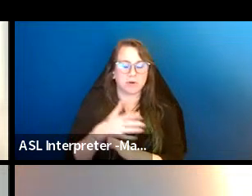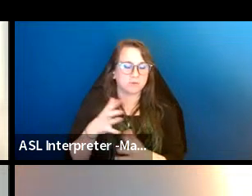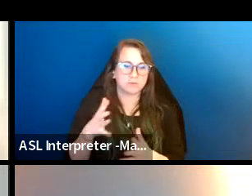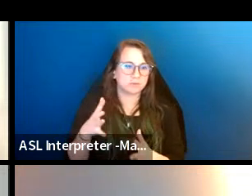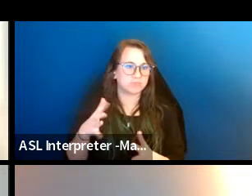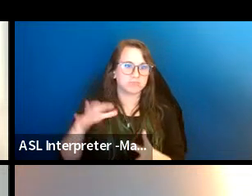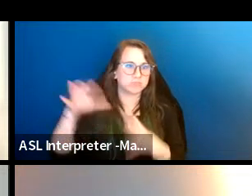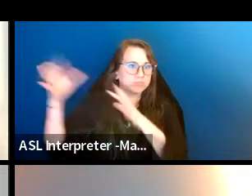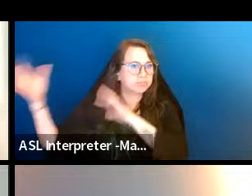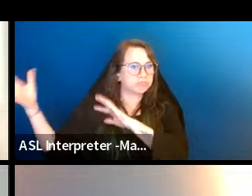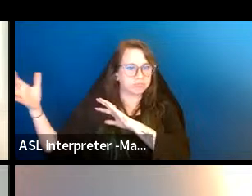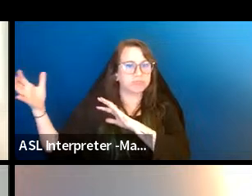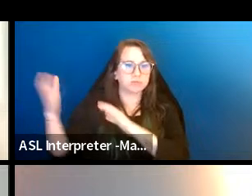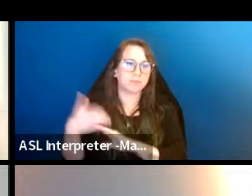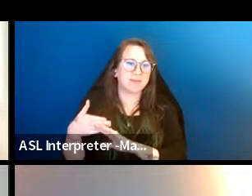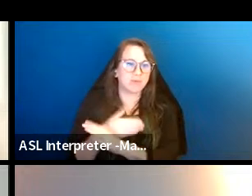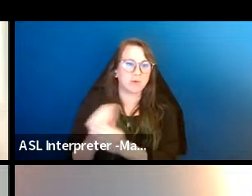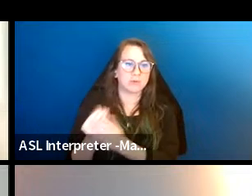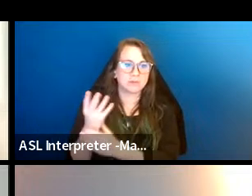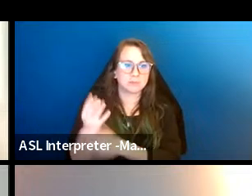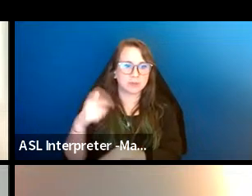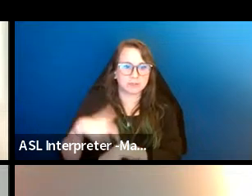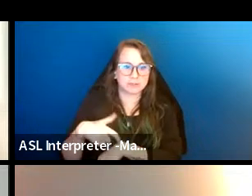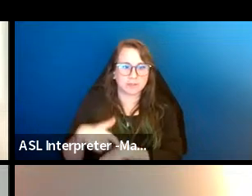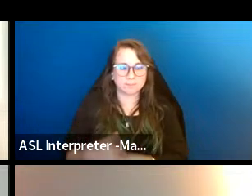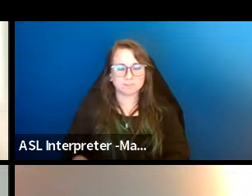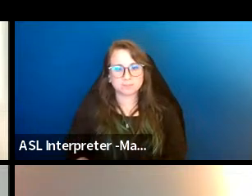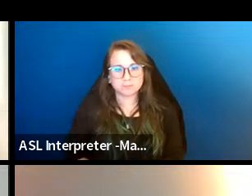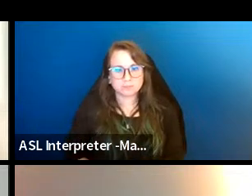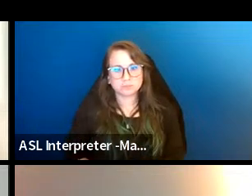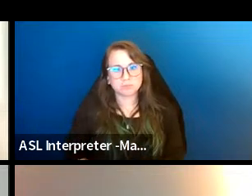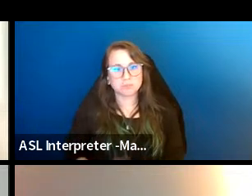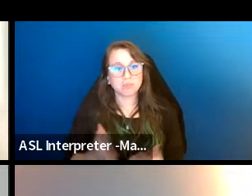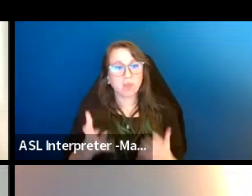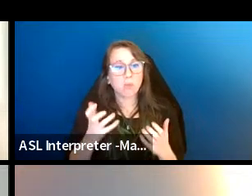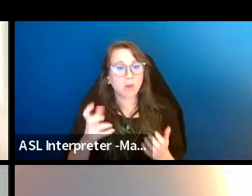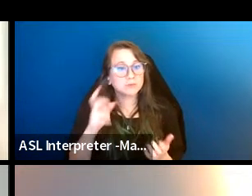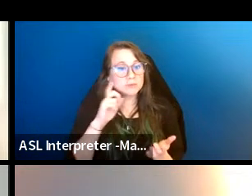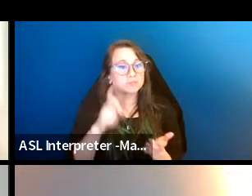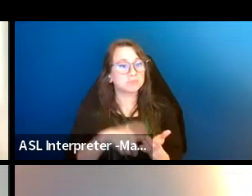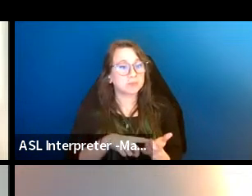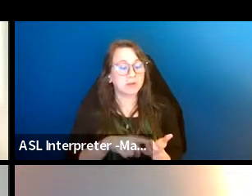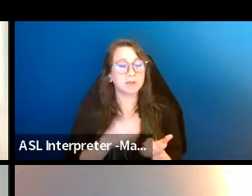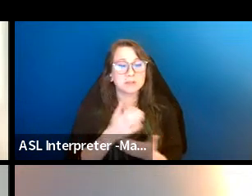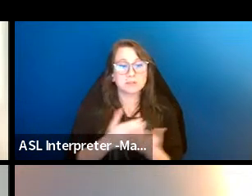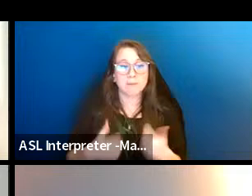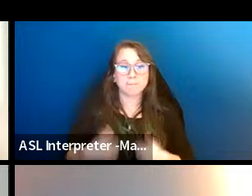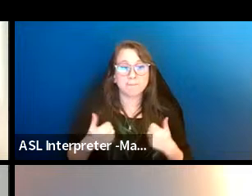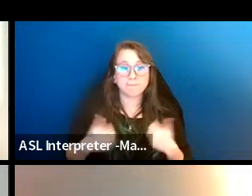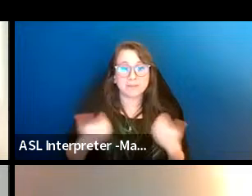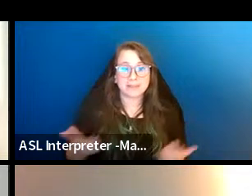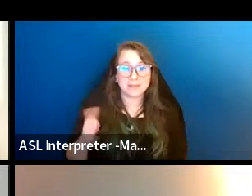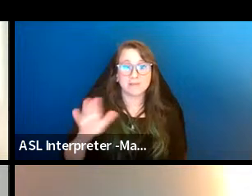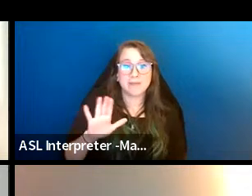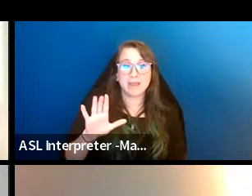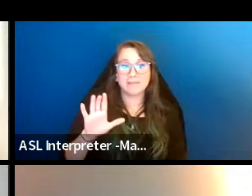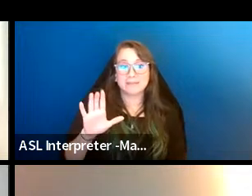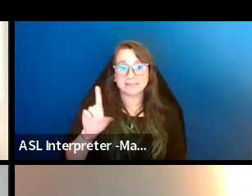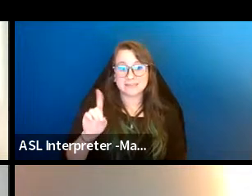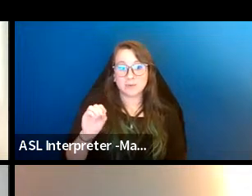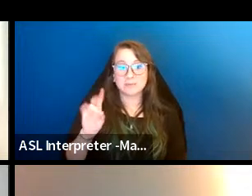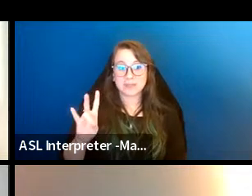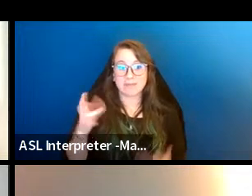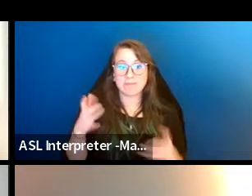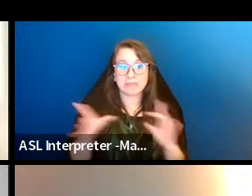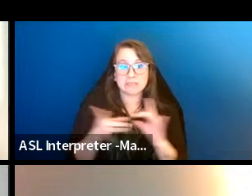springtime comes. I do want to acknowledge that some of my constituents here in 5D07 have also mentioned that these